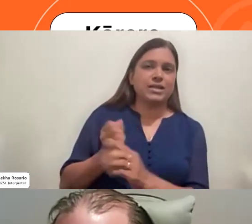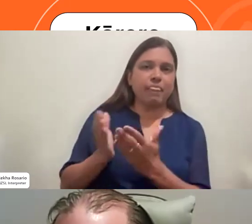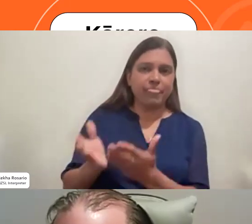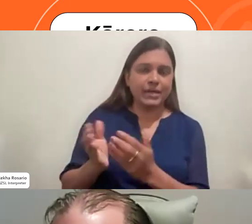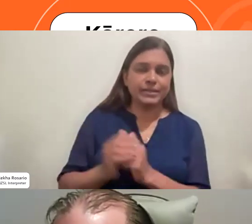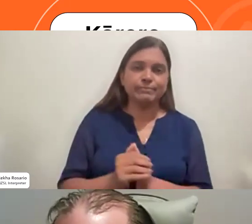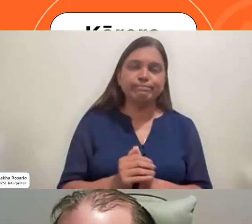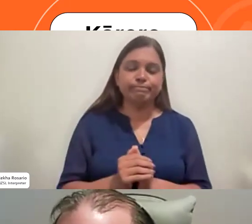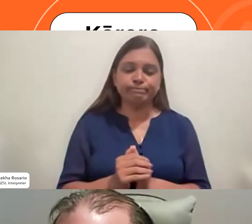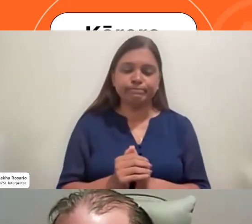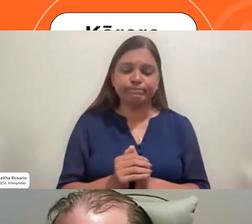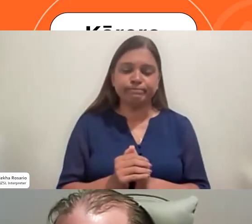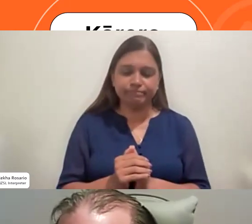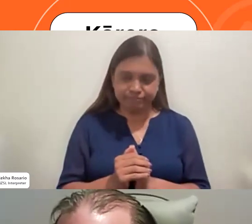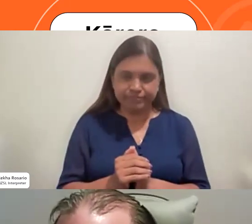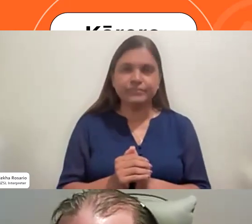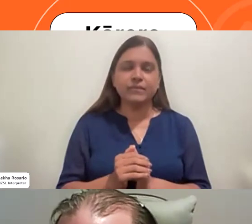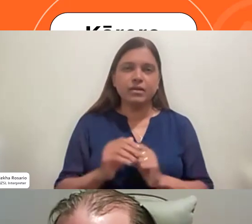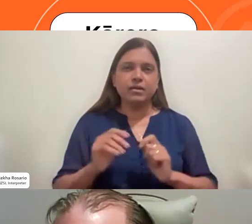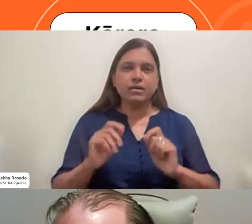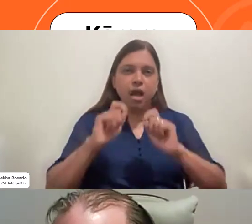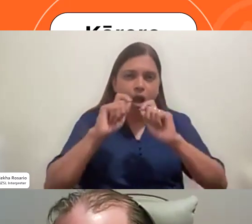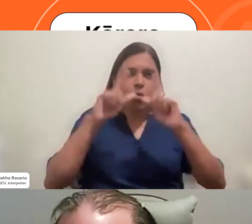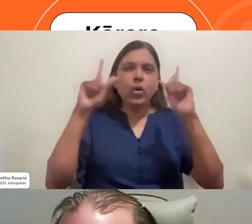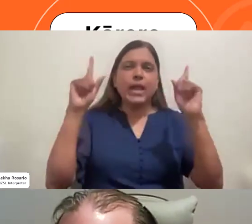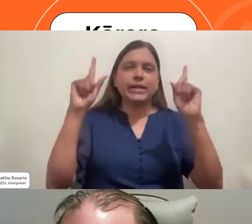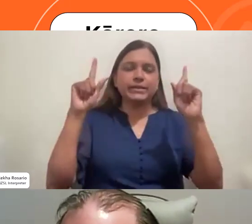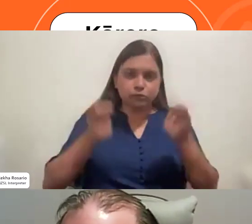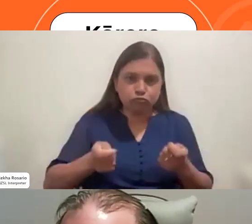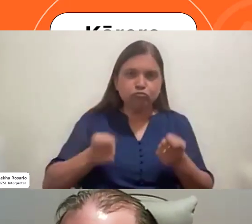it's just a matter of awareness is a big part of that too.